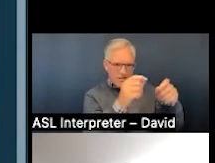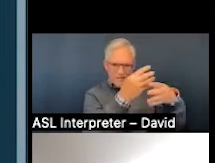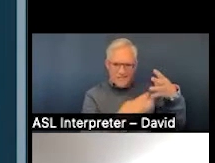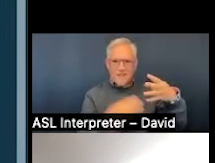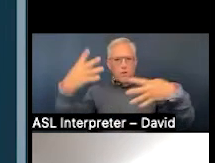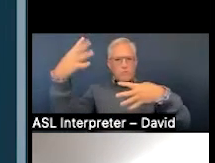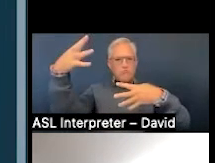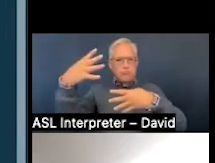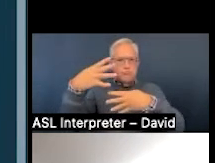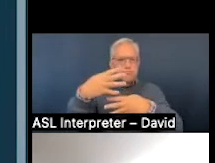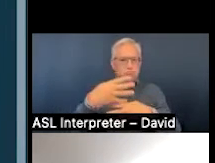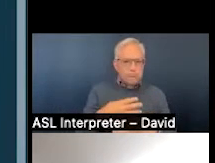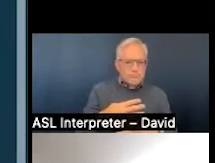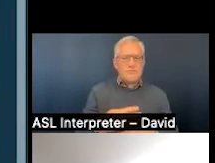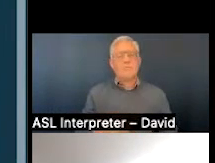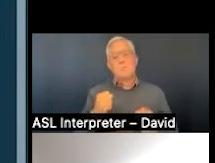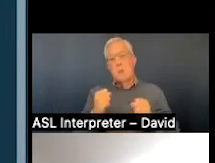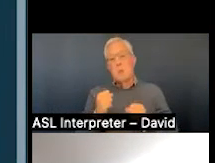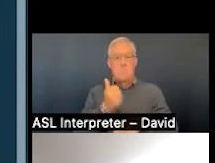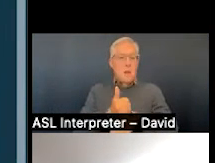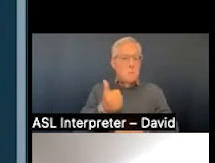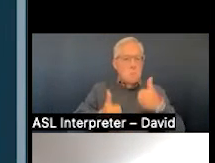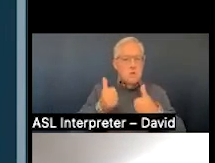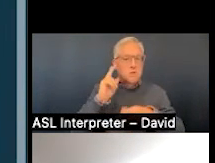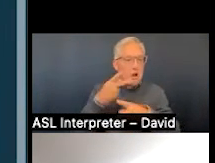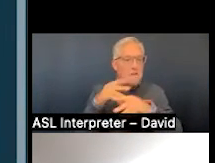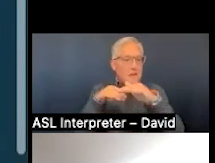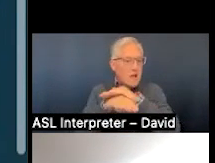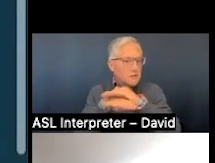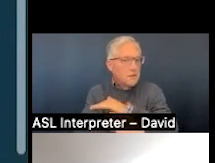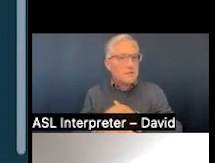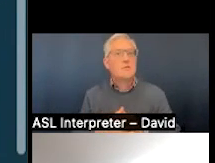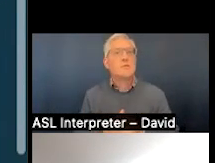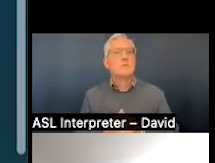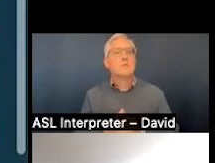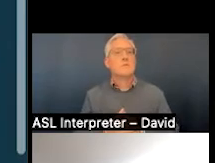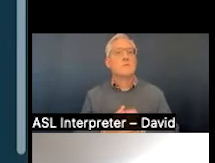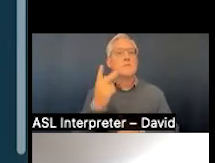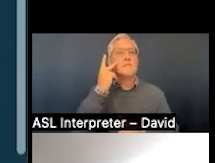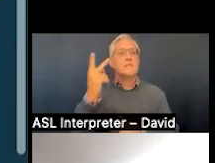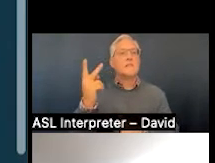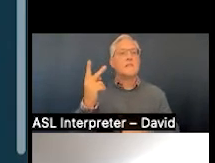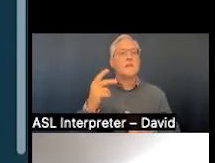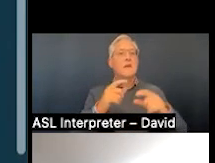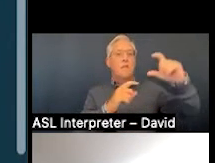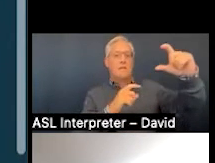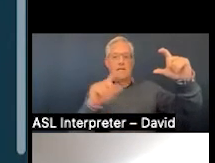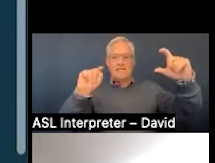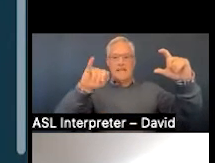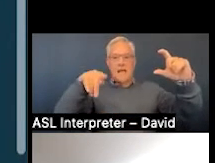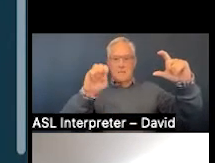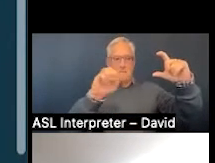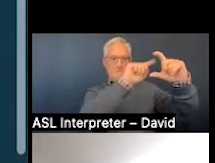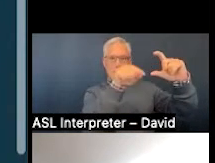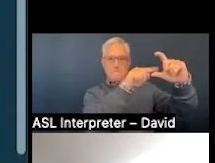filter based on the kind of access material, because basically the idea is that all sidecar materials, and by sidecar, that's anything